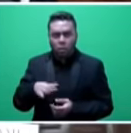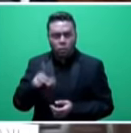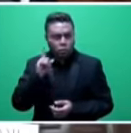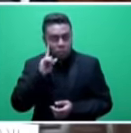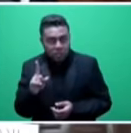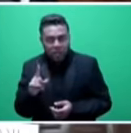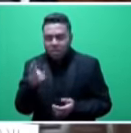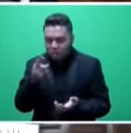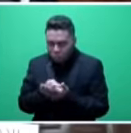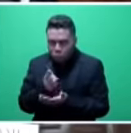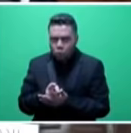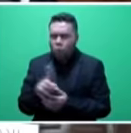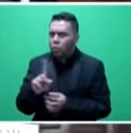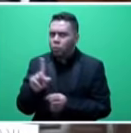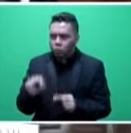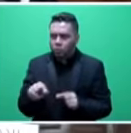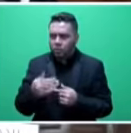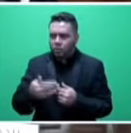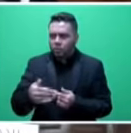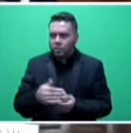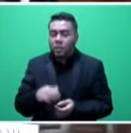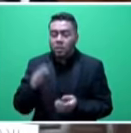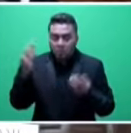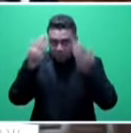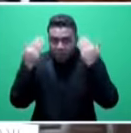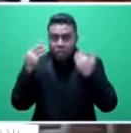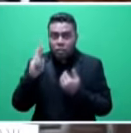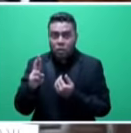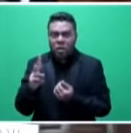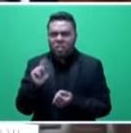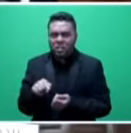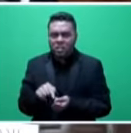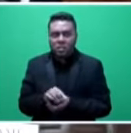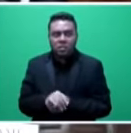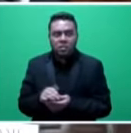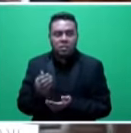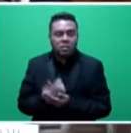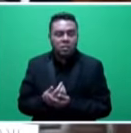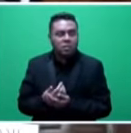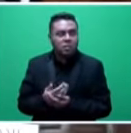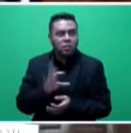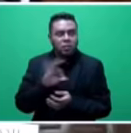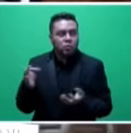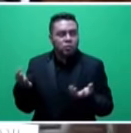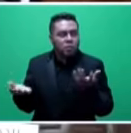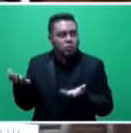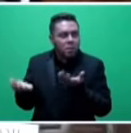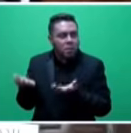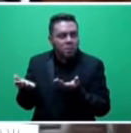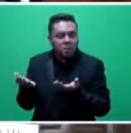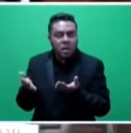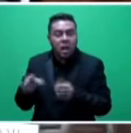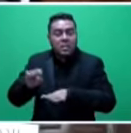whether this is true in what we are doing. Mr. Speaker, sir, this is a very strange comparison. Singapore is a